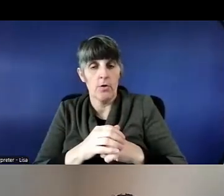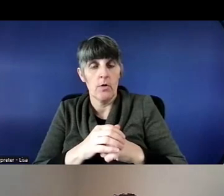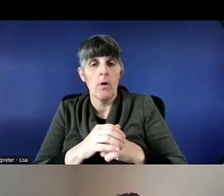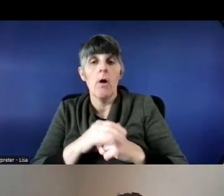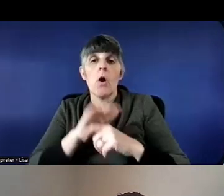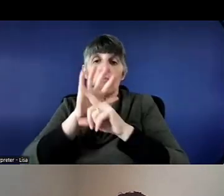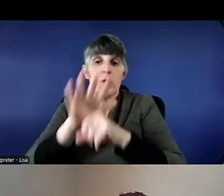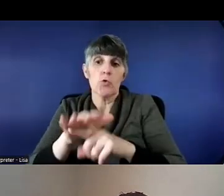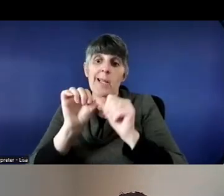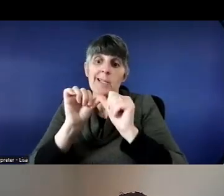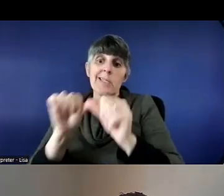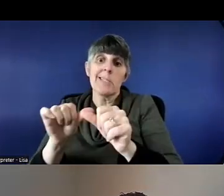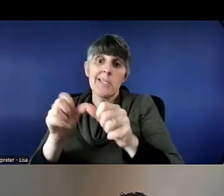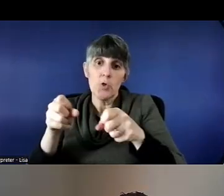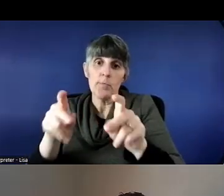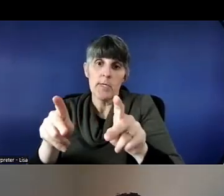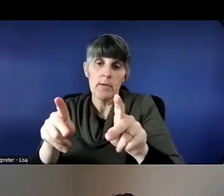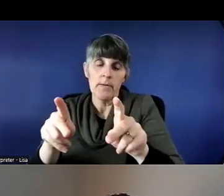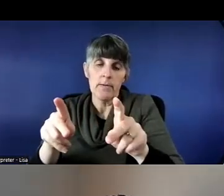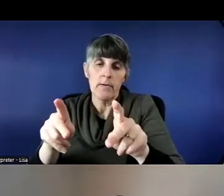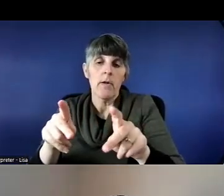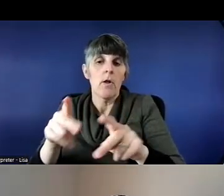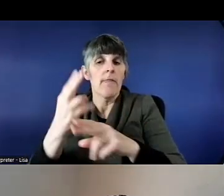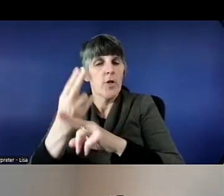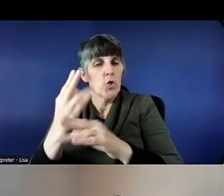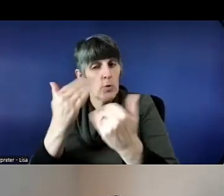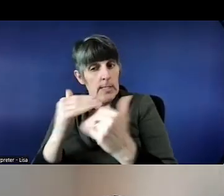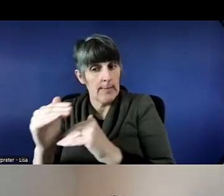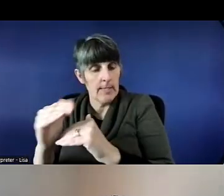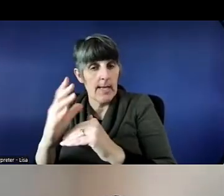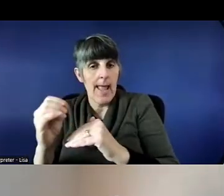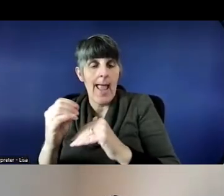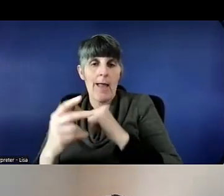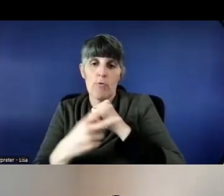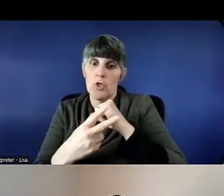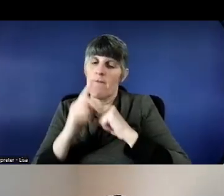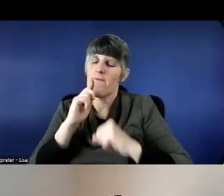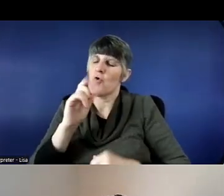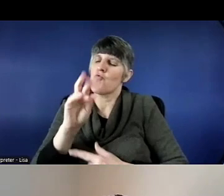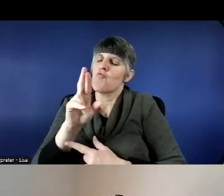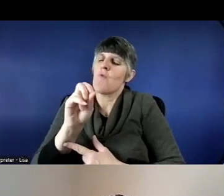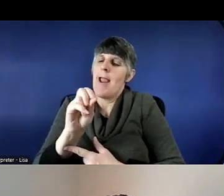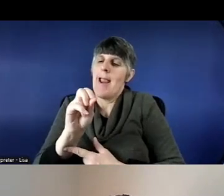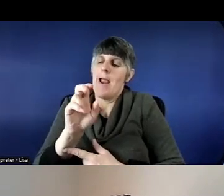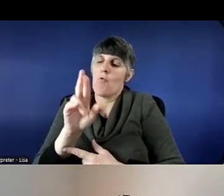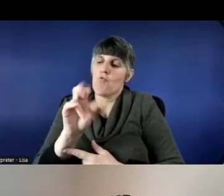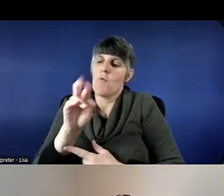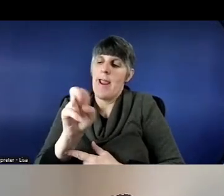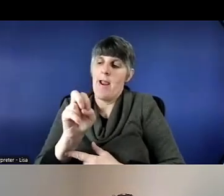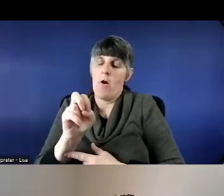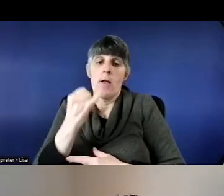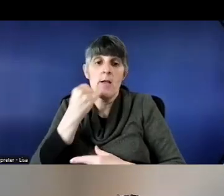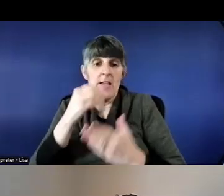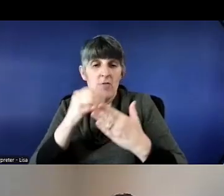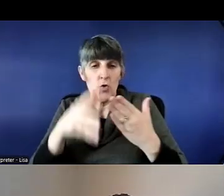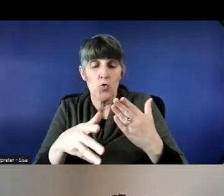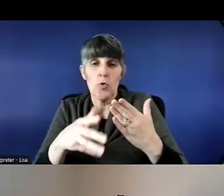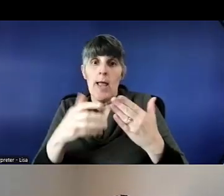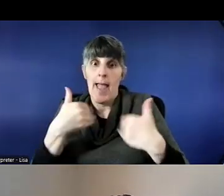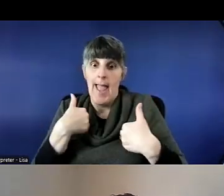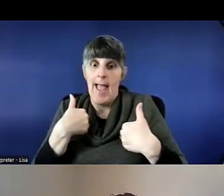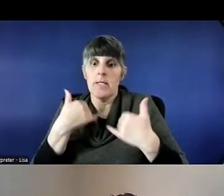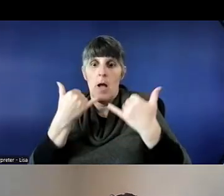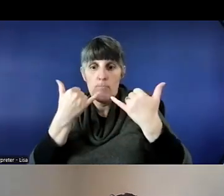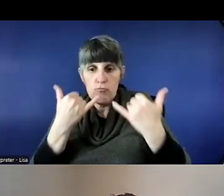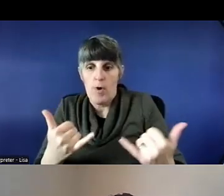restraints continue to be permitted, their use is limited and they are reserved for rare situations where a student poses a present